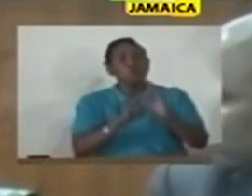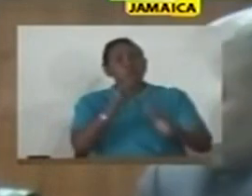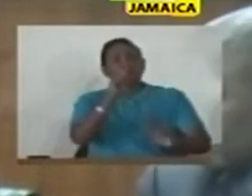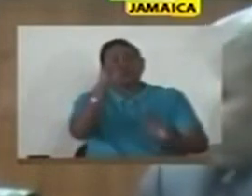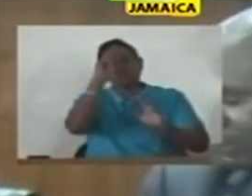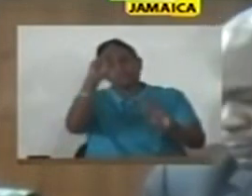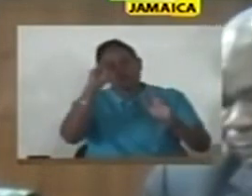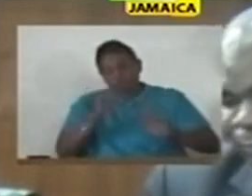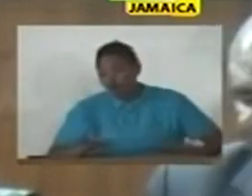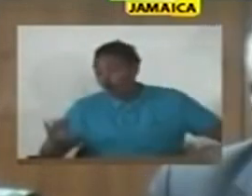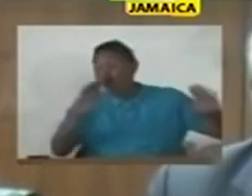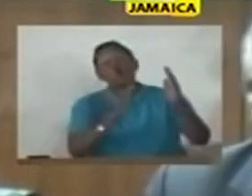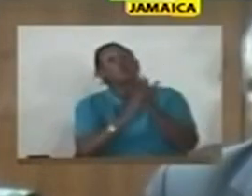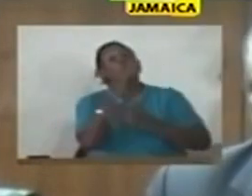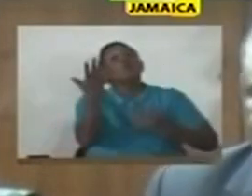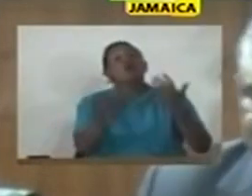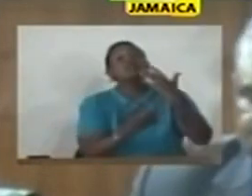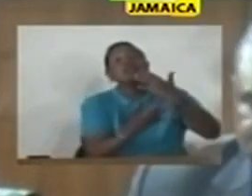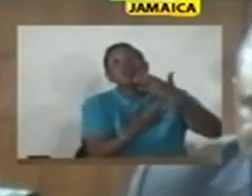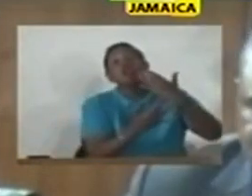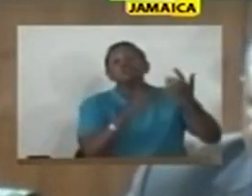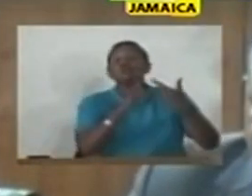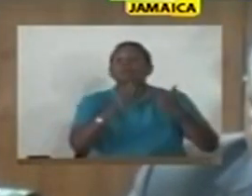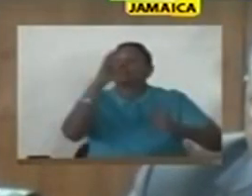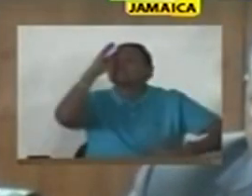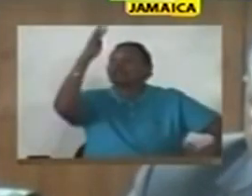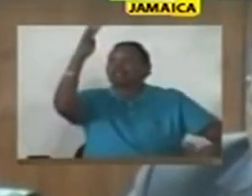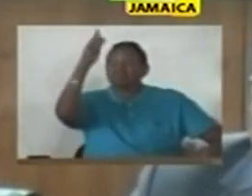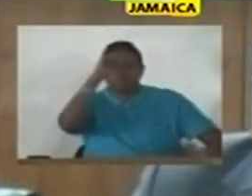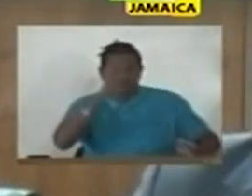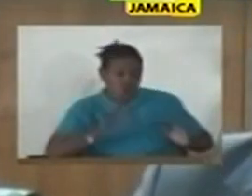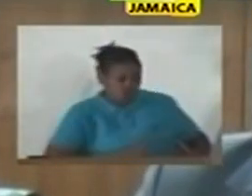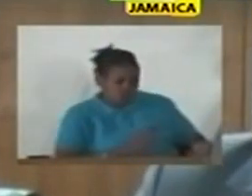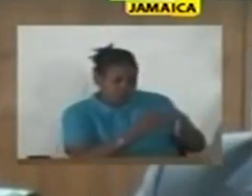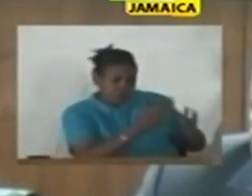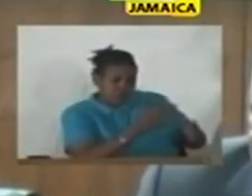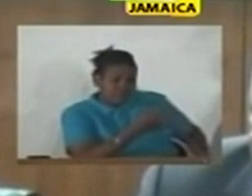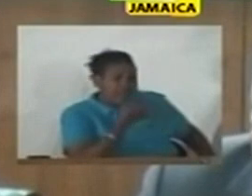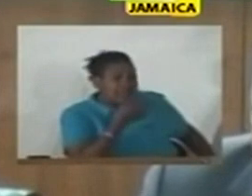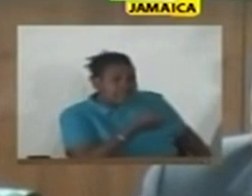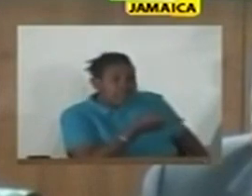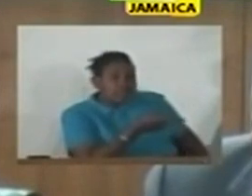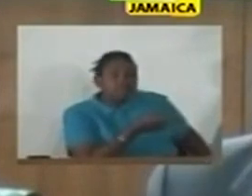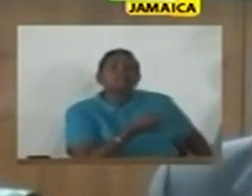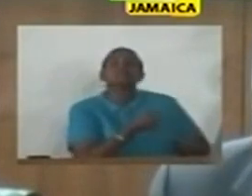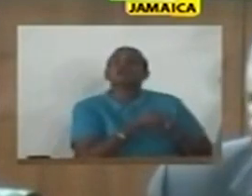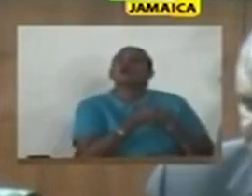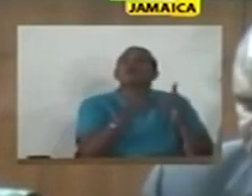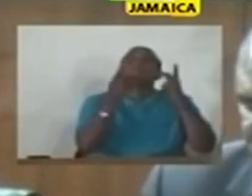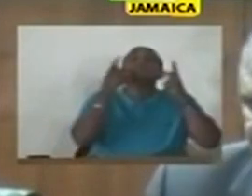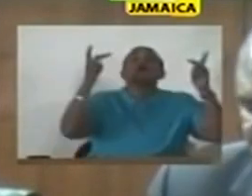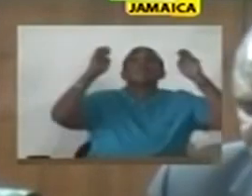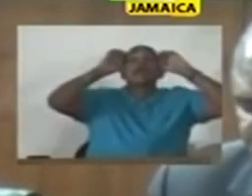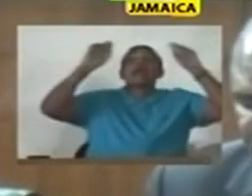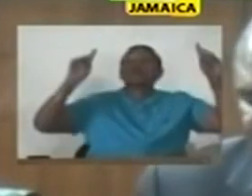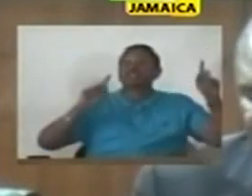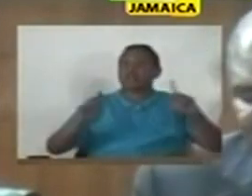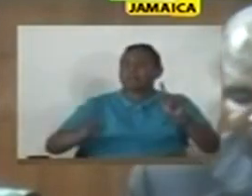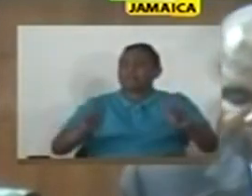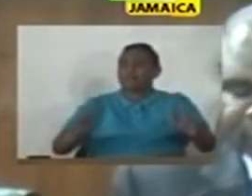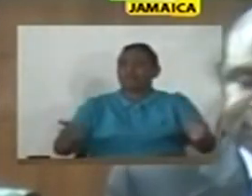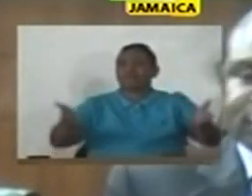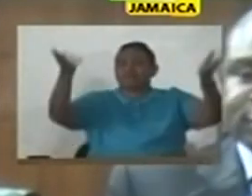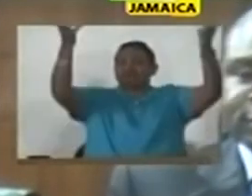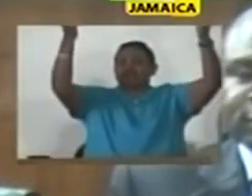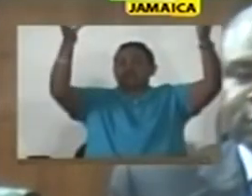all through technology and innovation for customer service excellence, public education and people development,